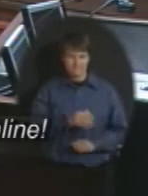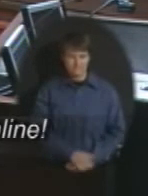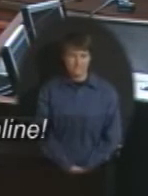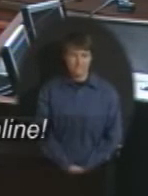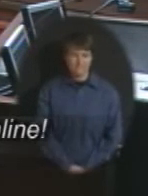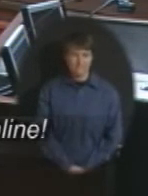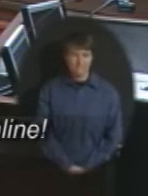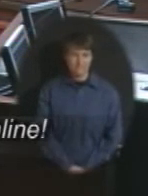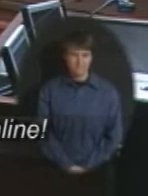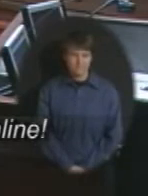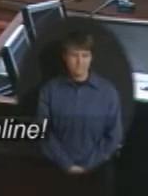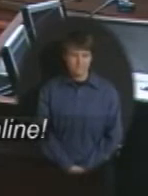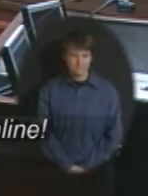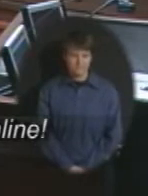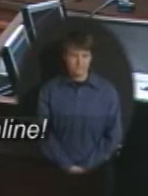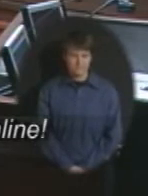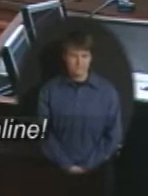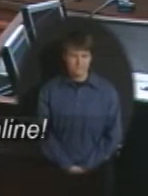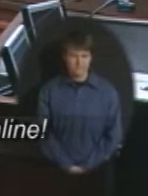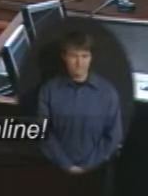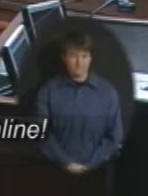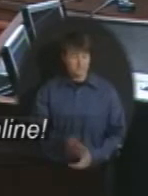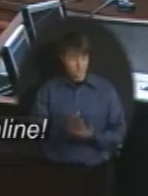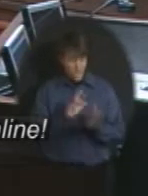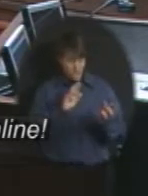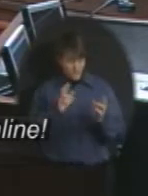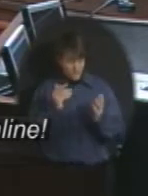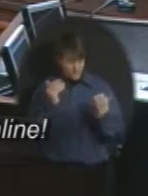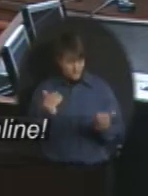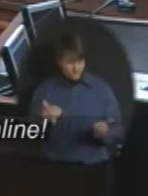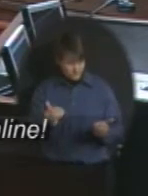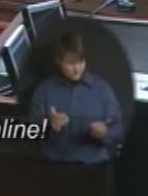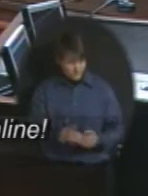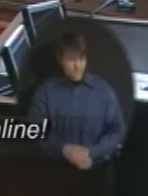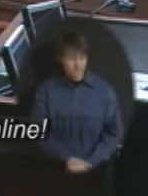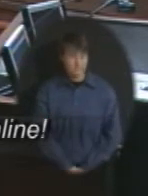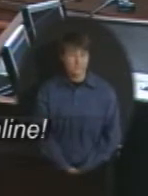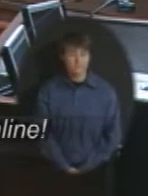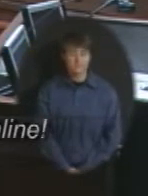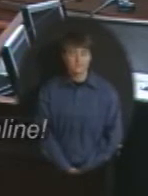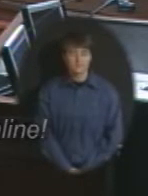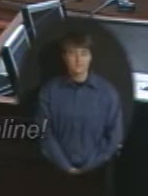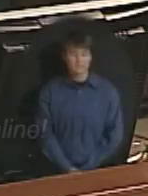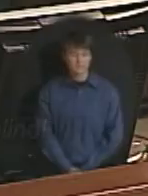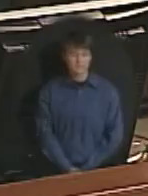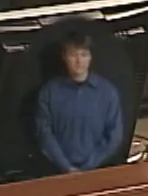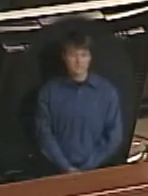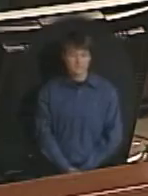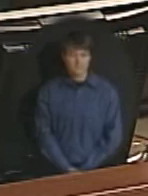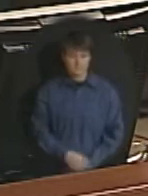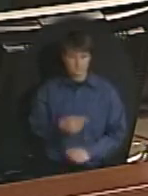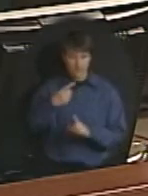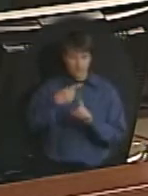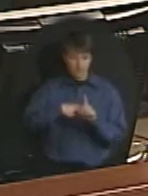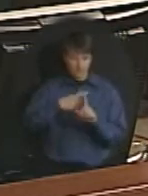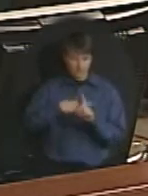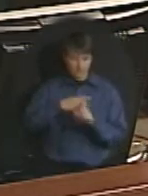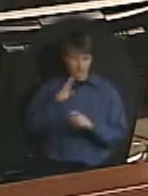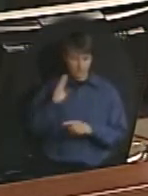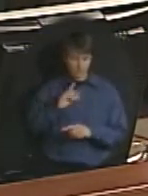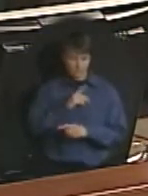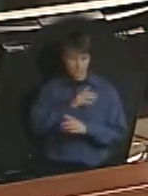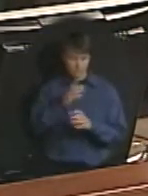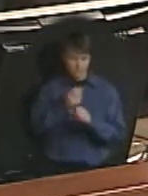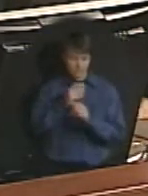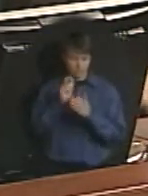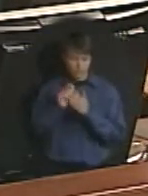All right, are we ready to move on? Every month, the board receives written reports. This